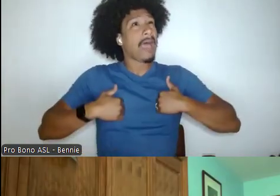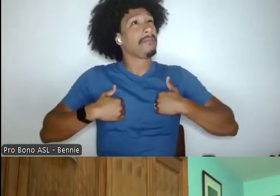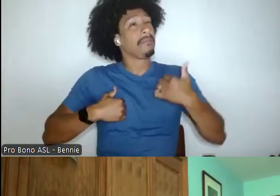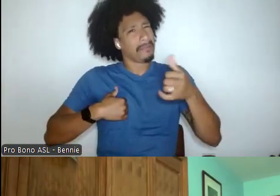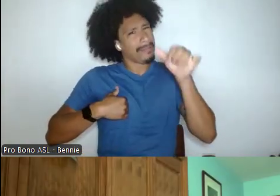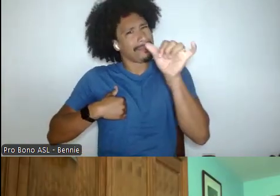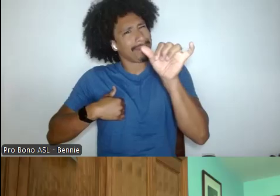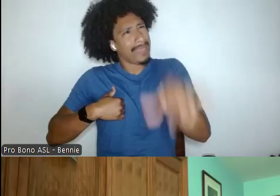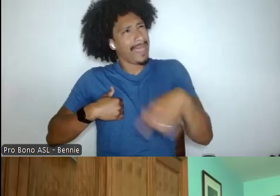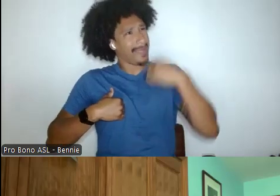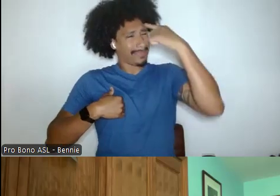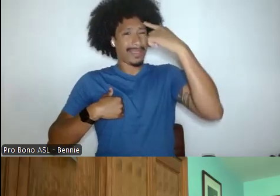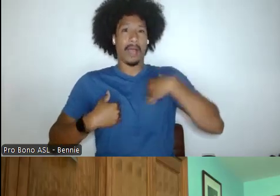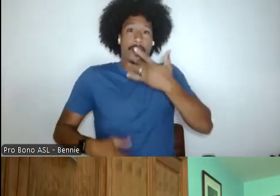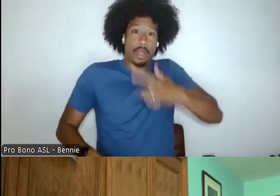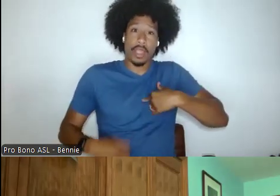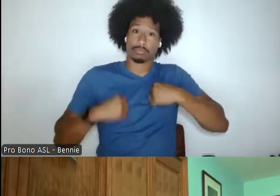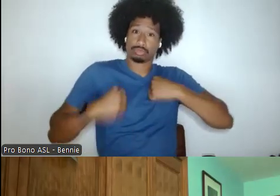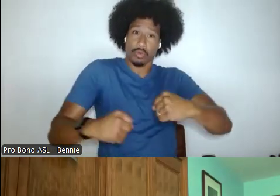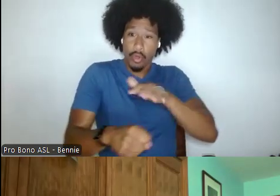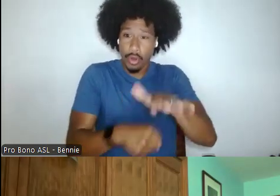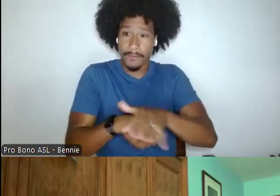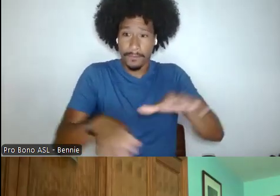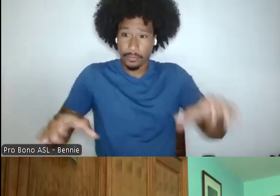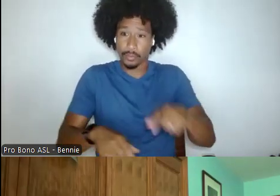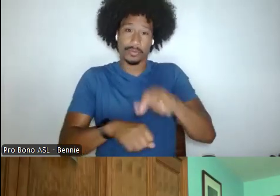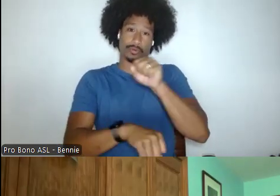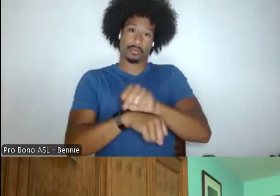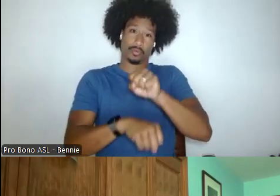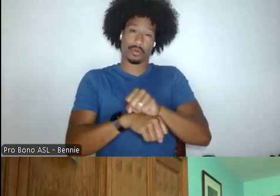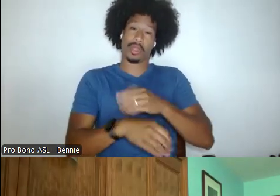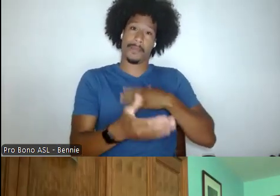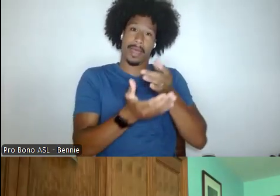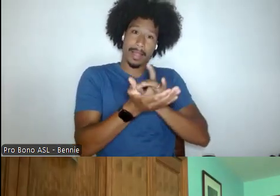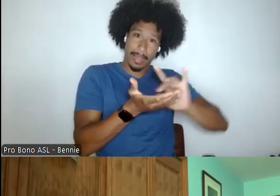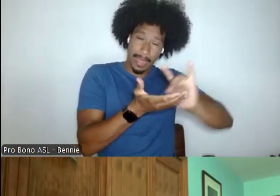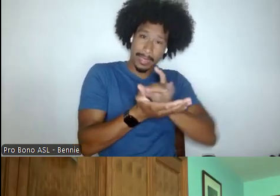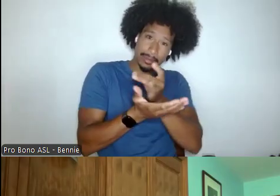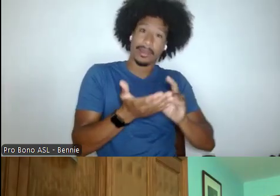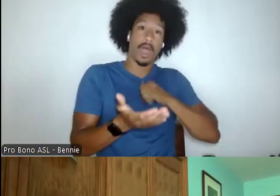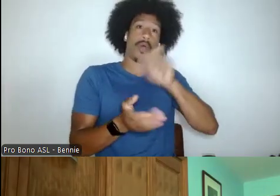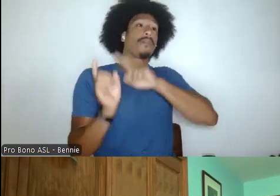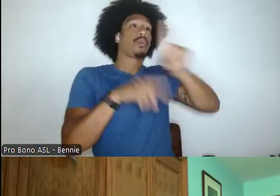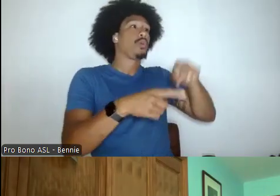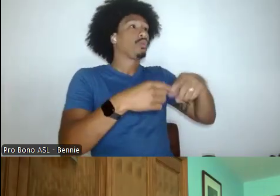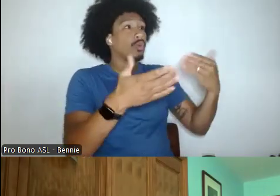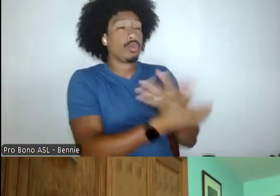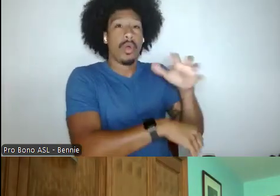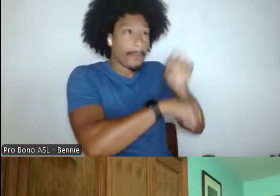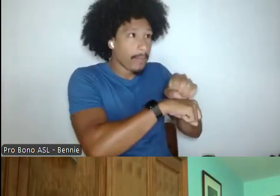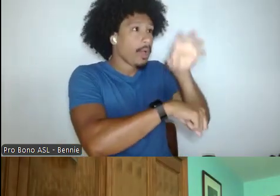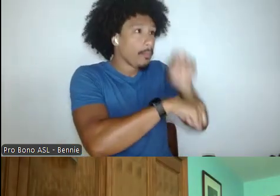enough to do this work, like to get my liner in and out, that I don't have to go to another prosthetic appointment, that I don't have to wait more